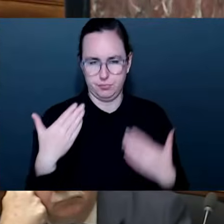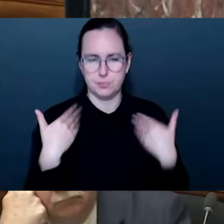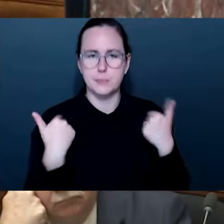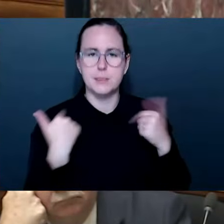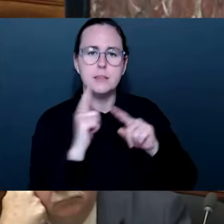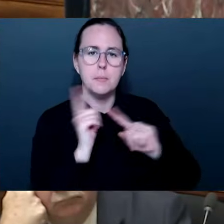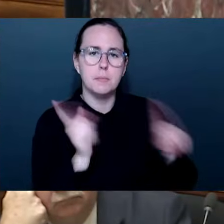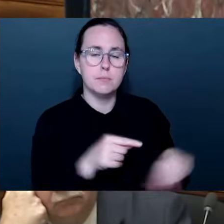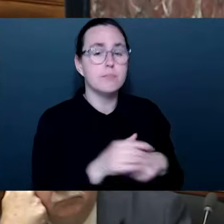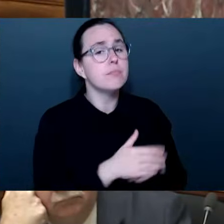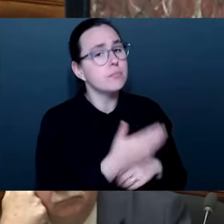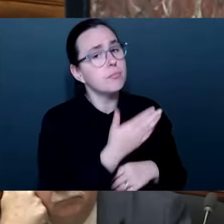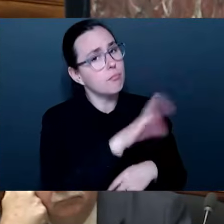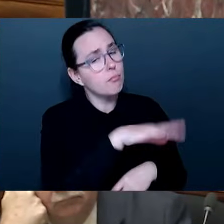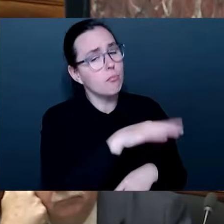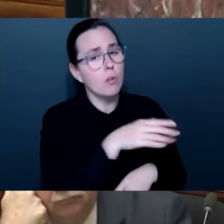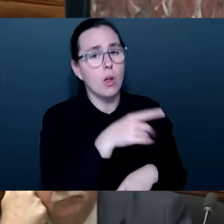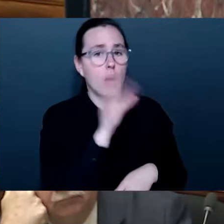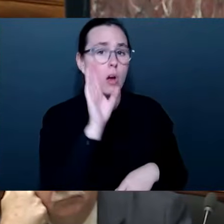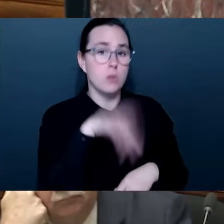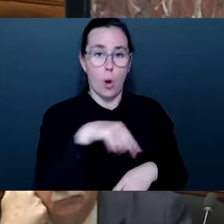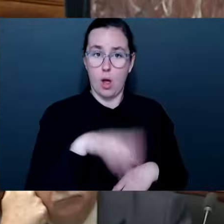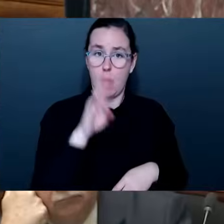member opposite speaks to.